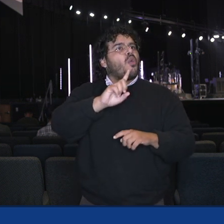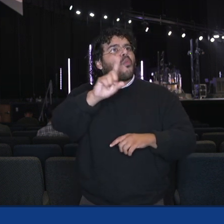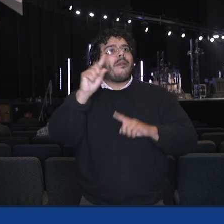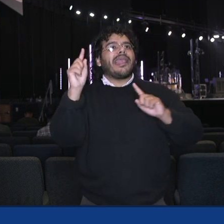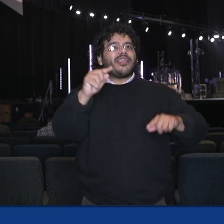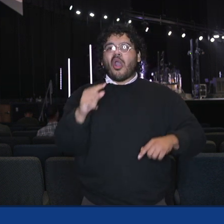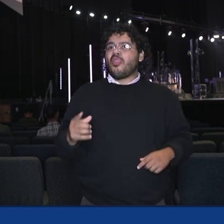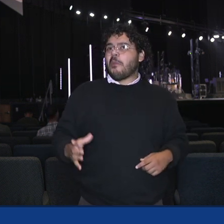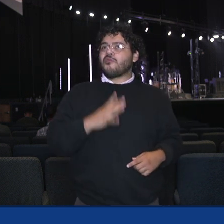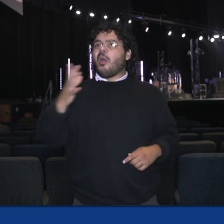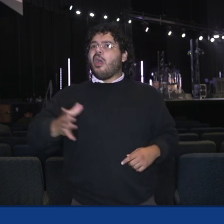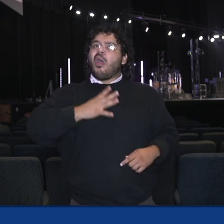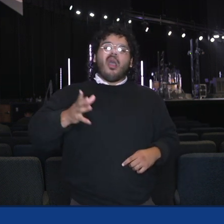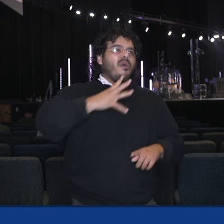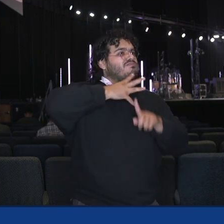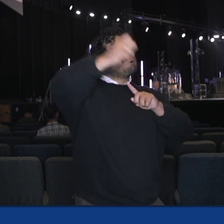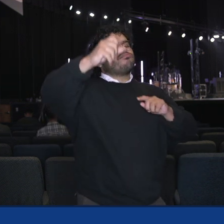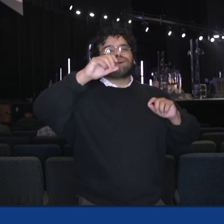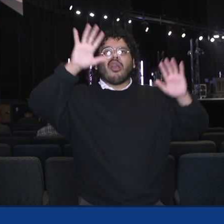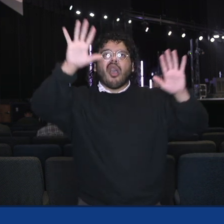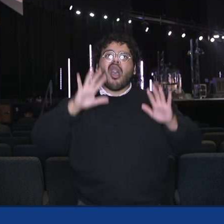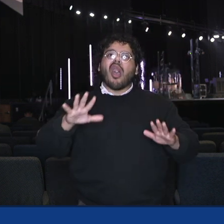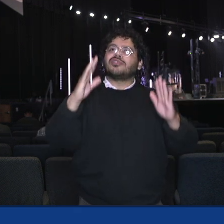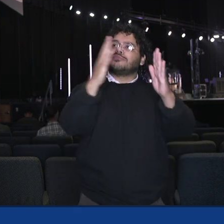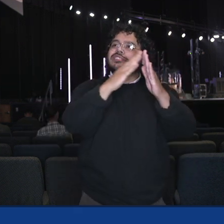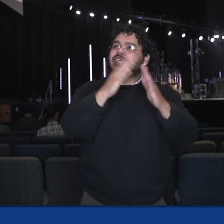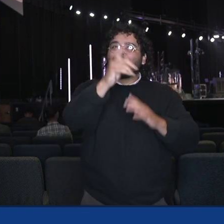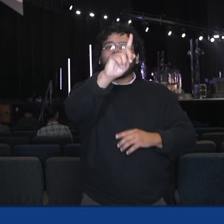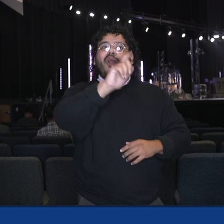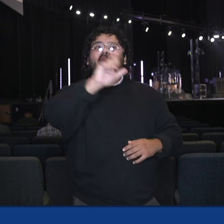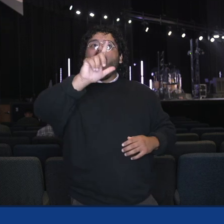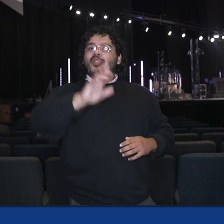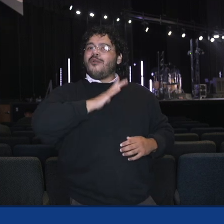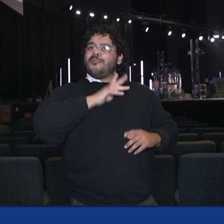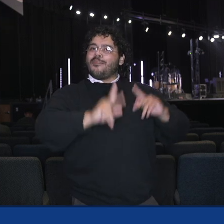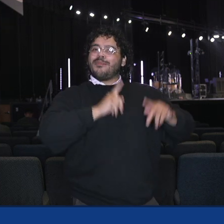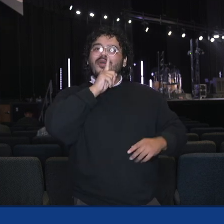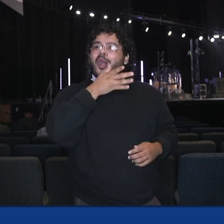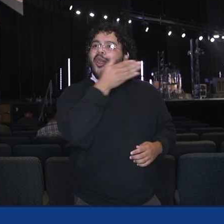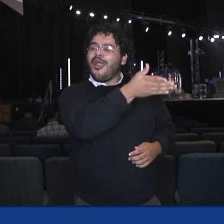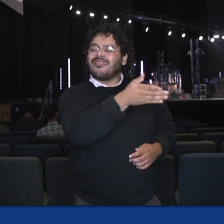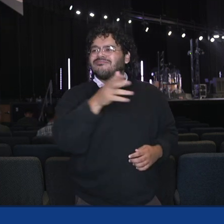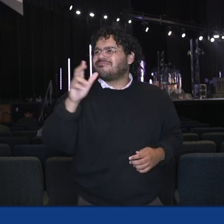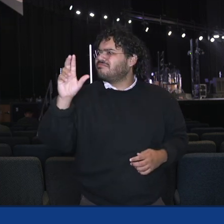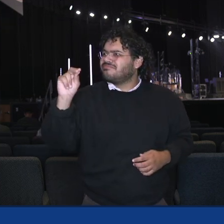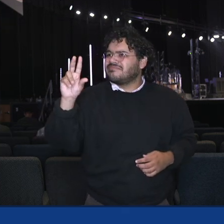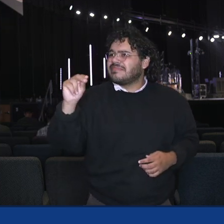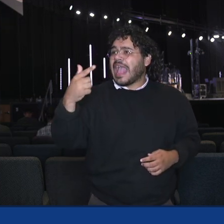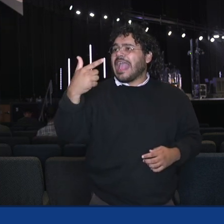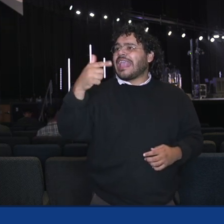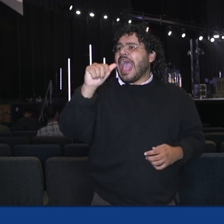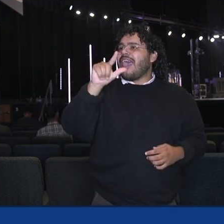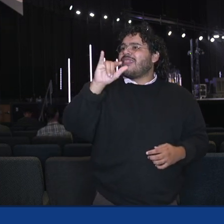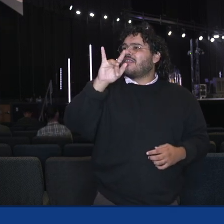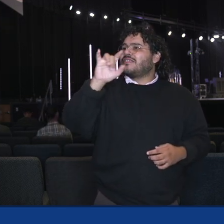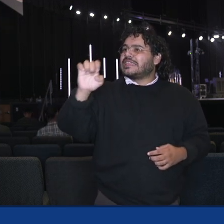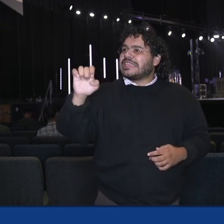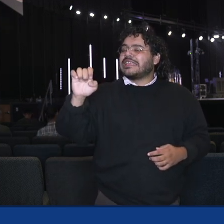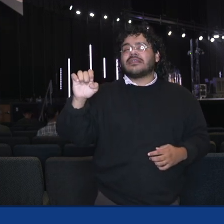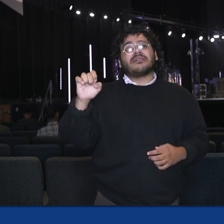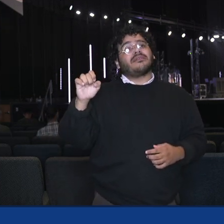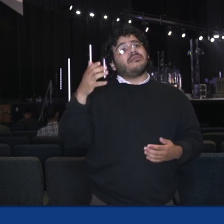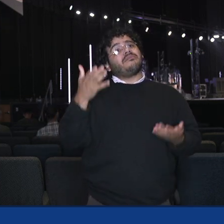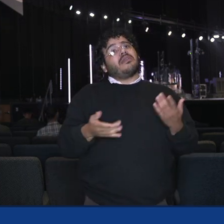coolest city where all of the influencers were? No, he went to Galilee, which to you means